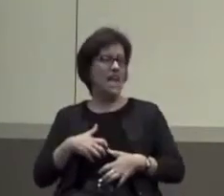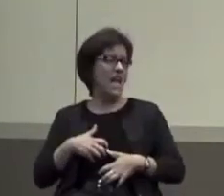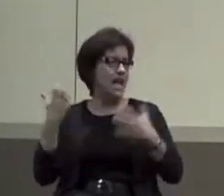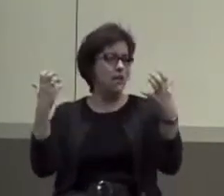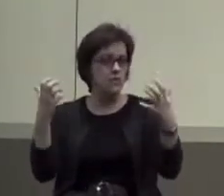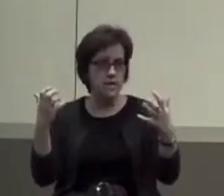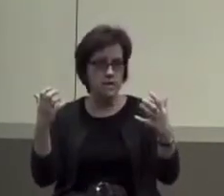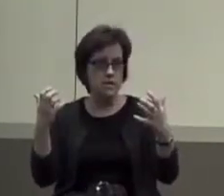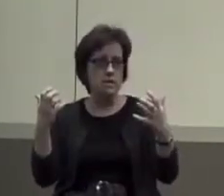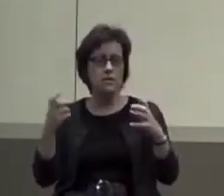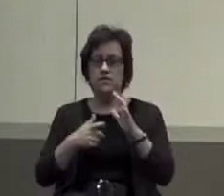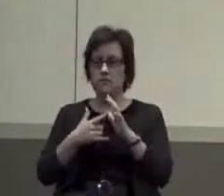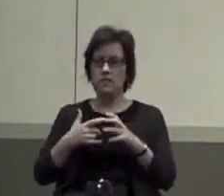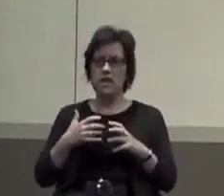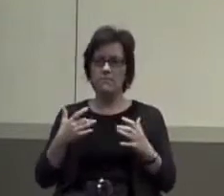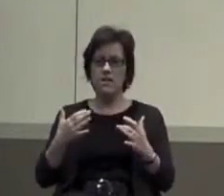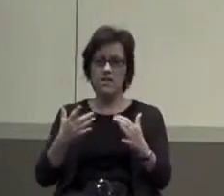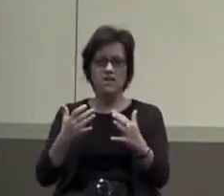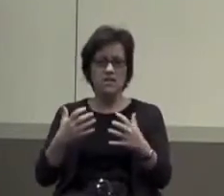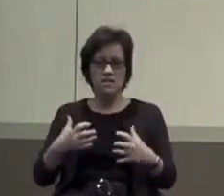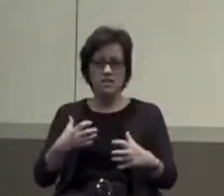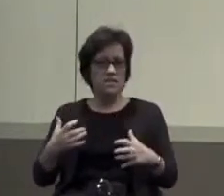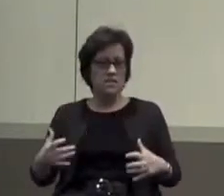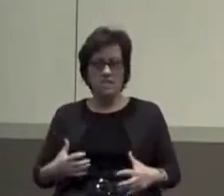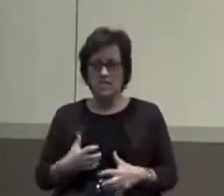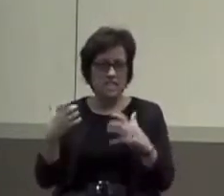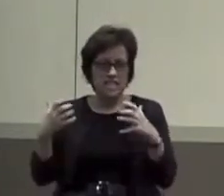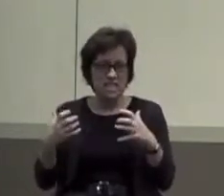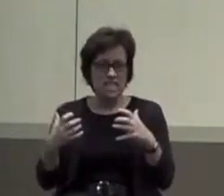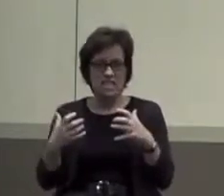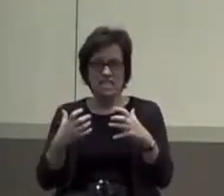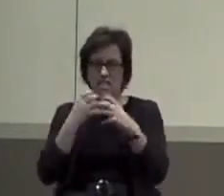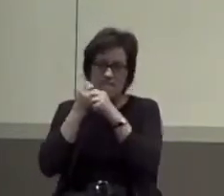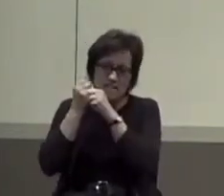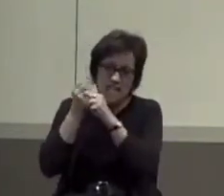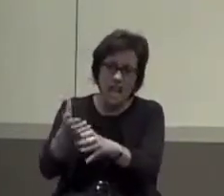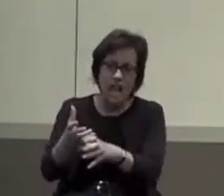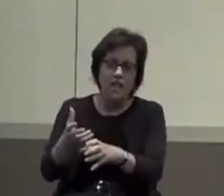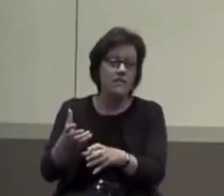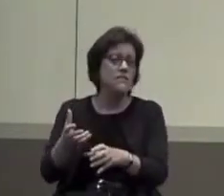moment, it is so easy to be angry and just yell at them and